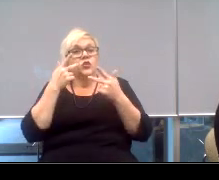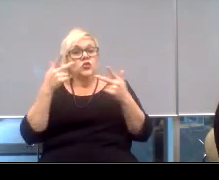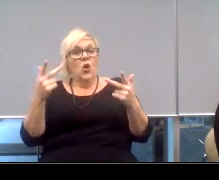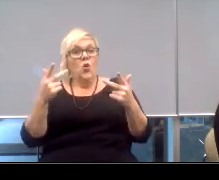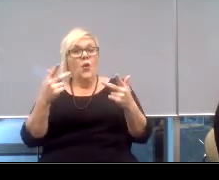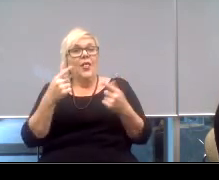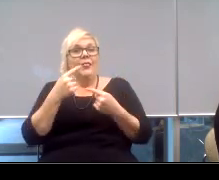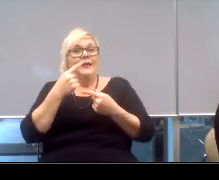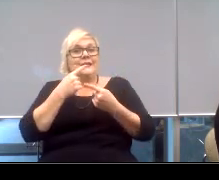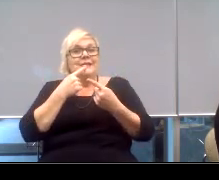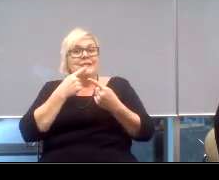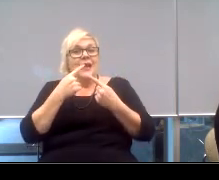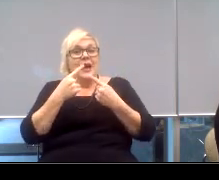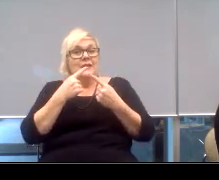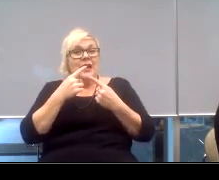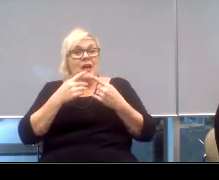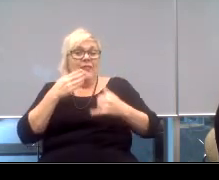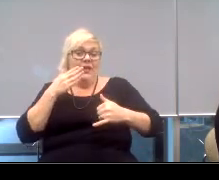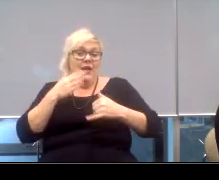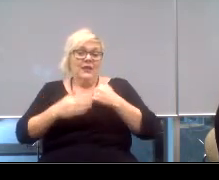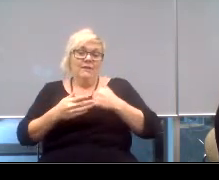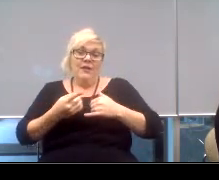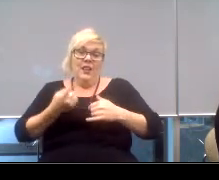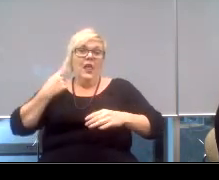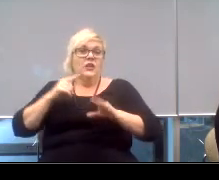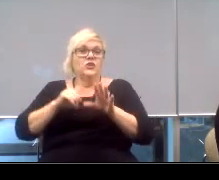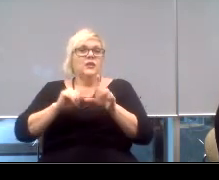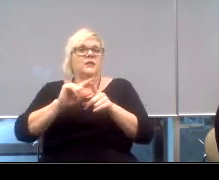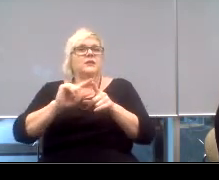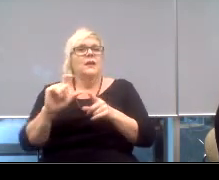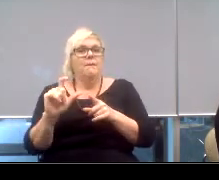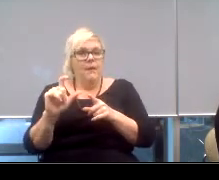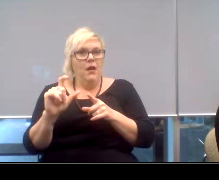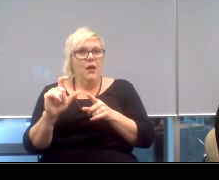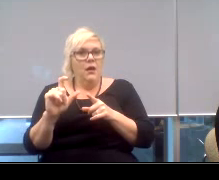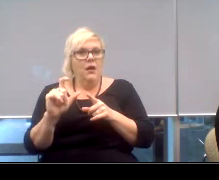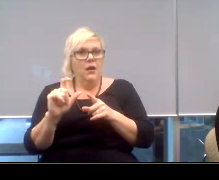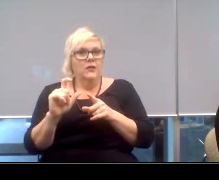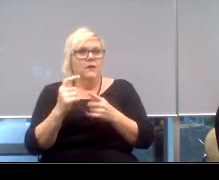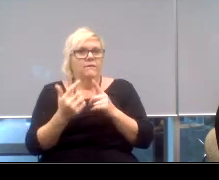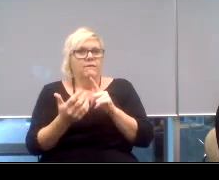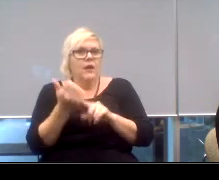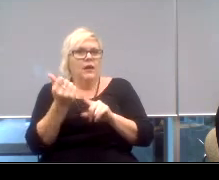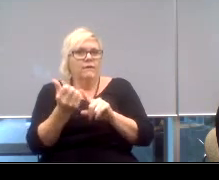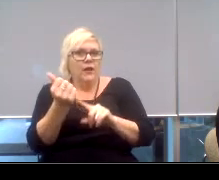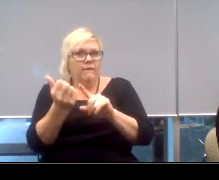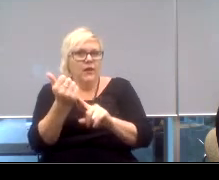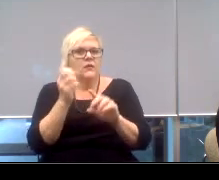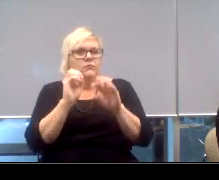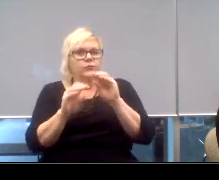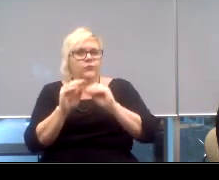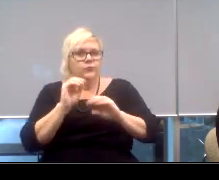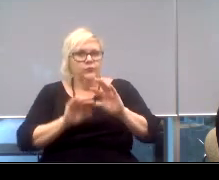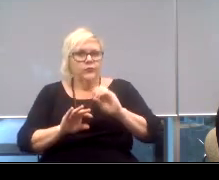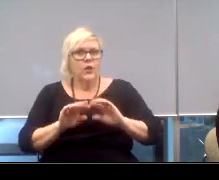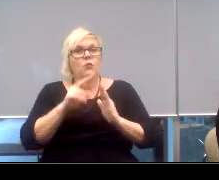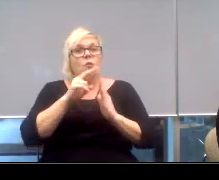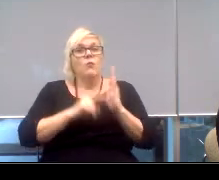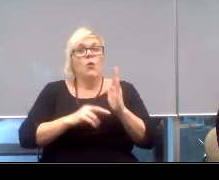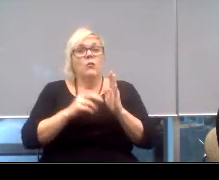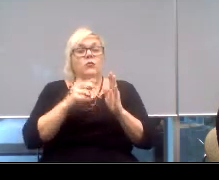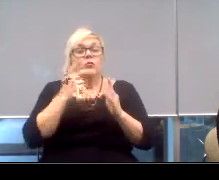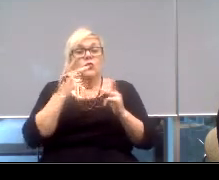the data at the end of last calendar year, end of December. The report shows that the scheme grew